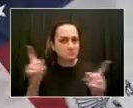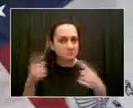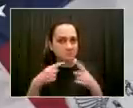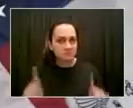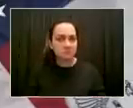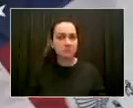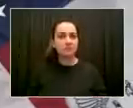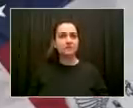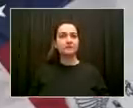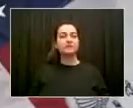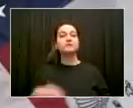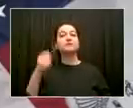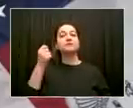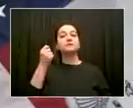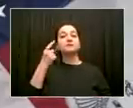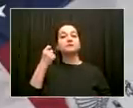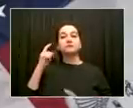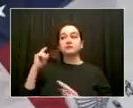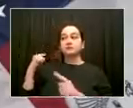provided